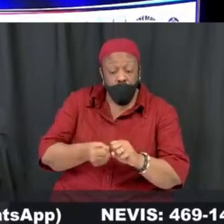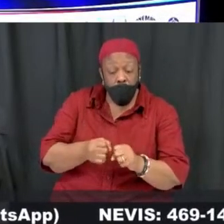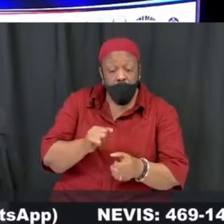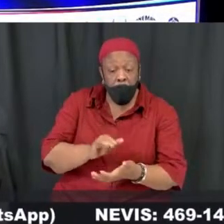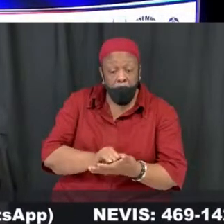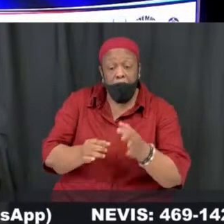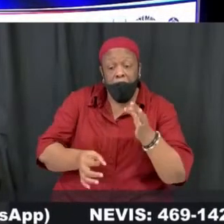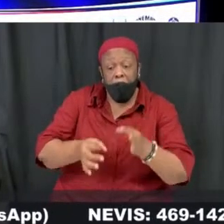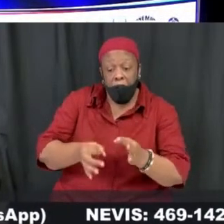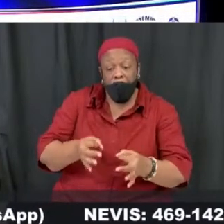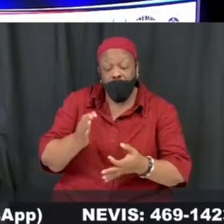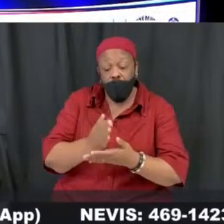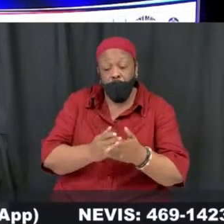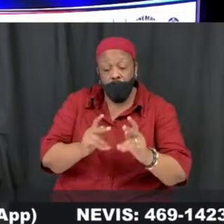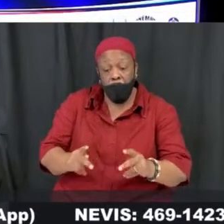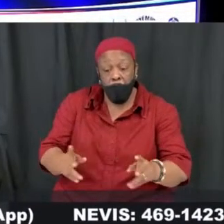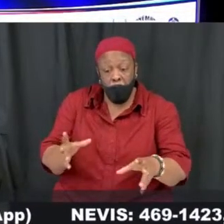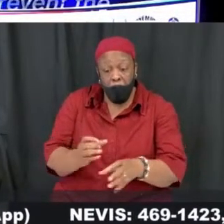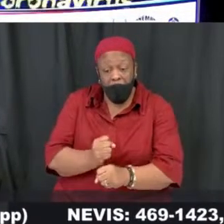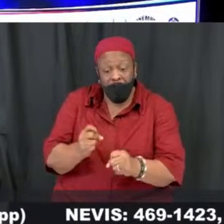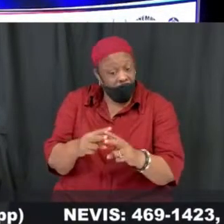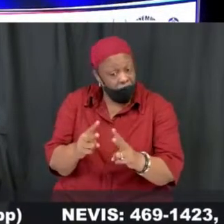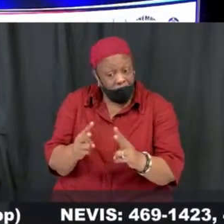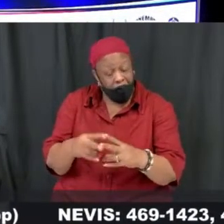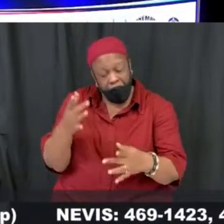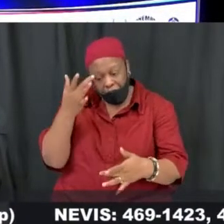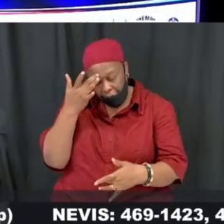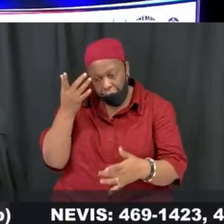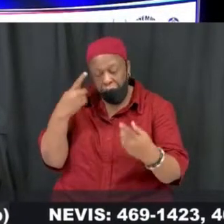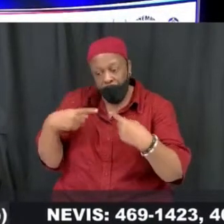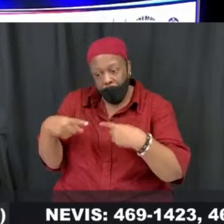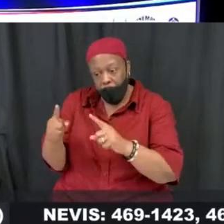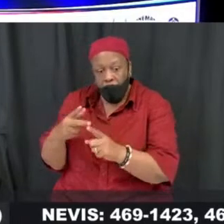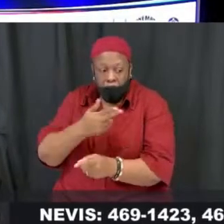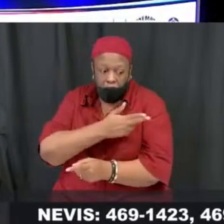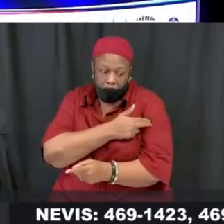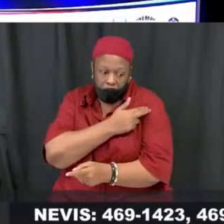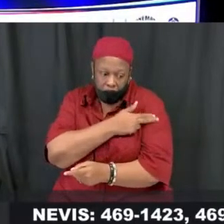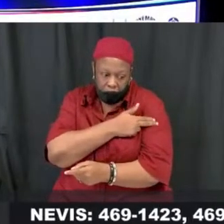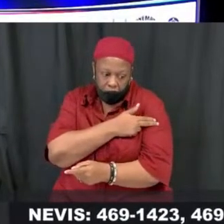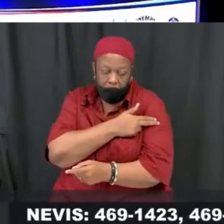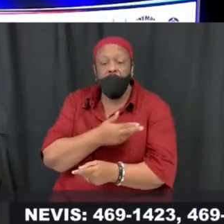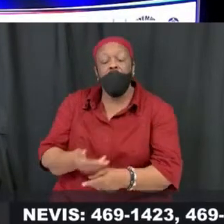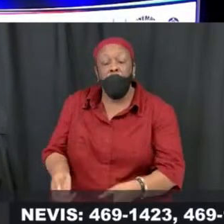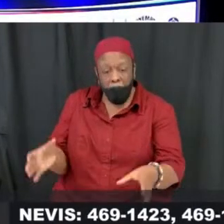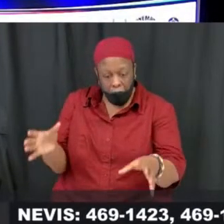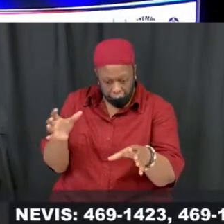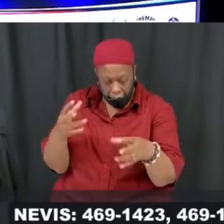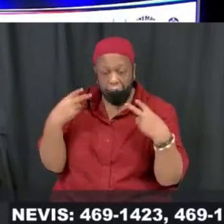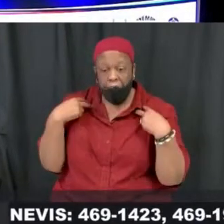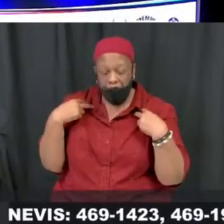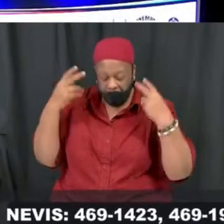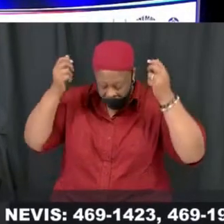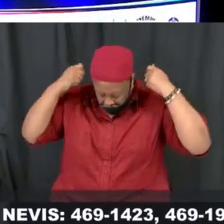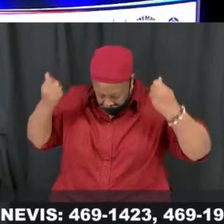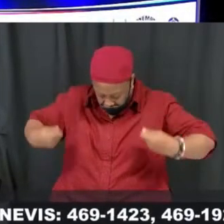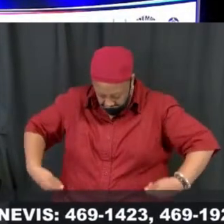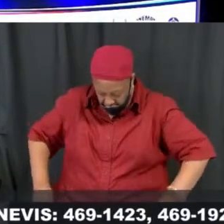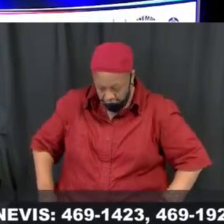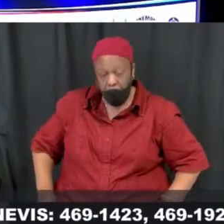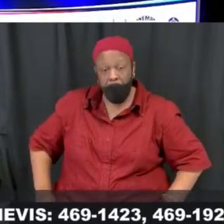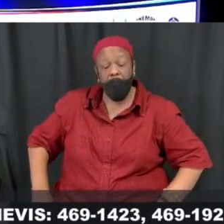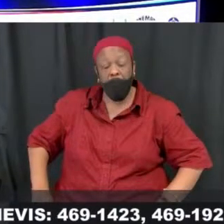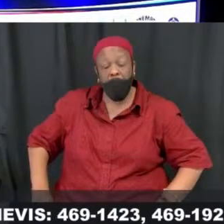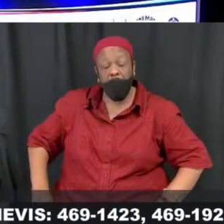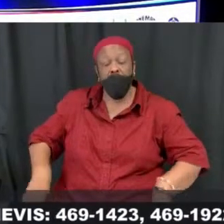ourselves. I want the public to understand vaccines everywhere around